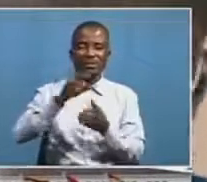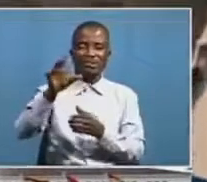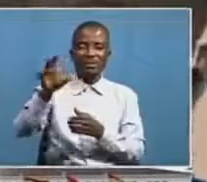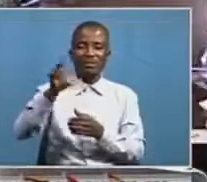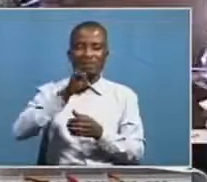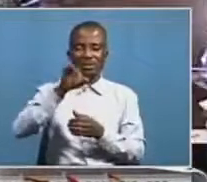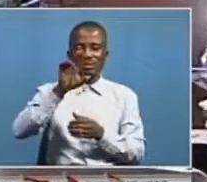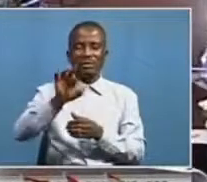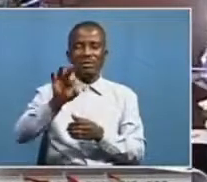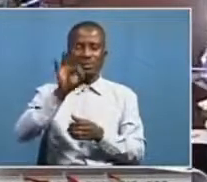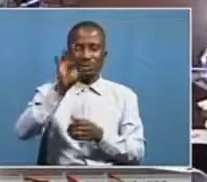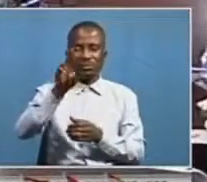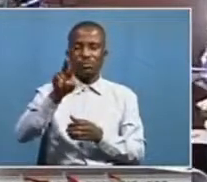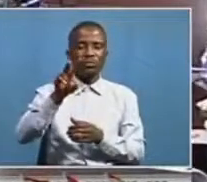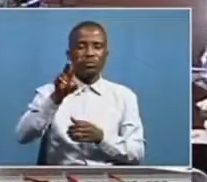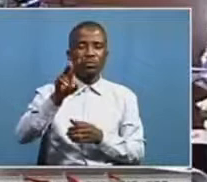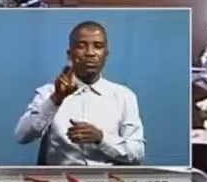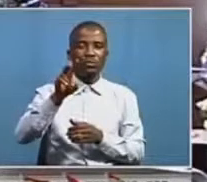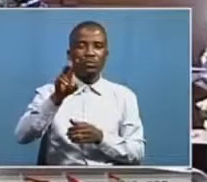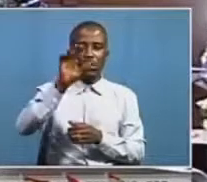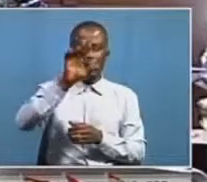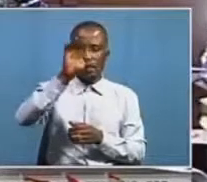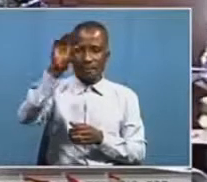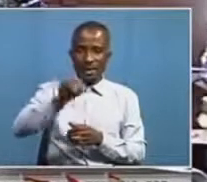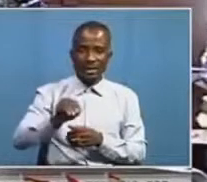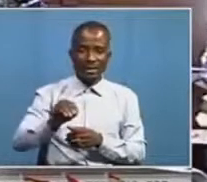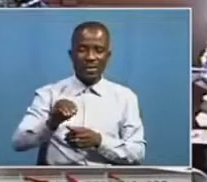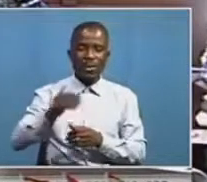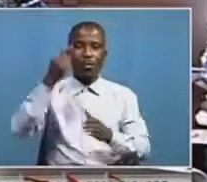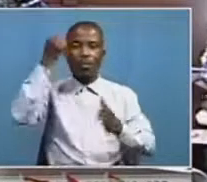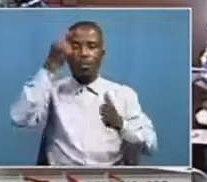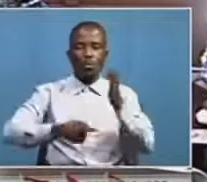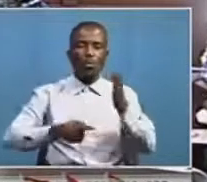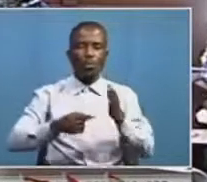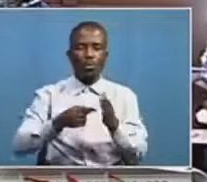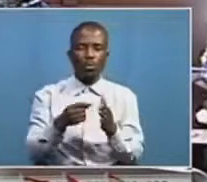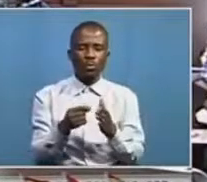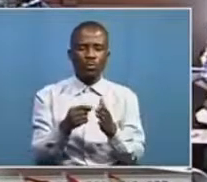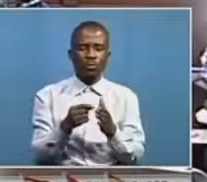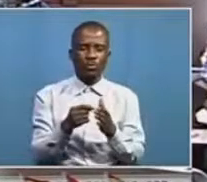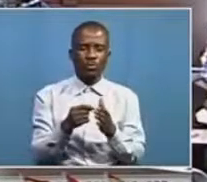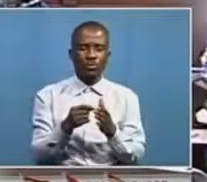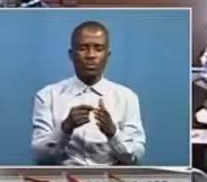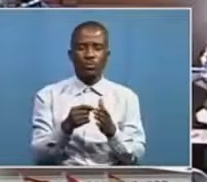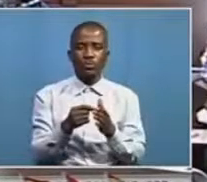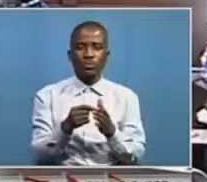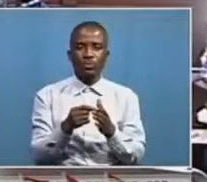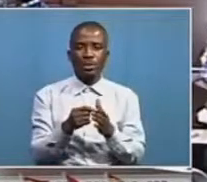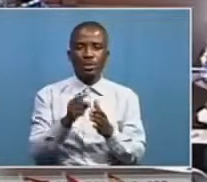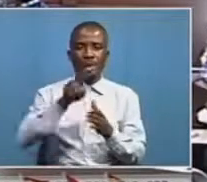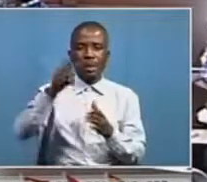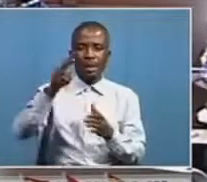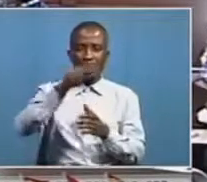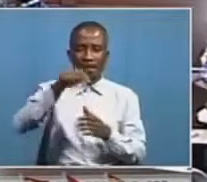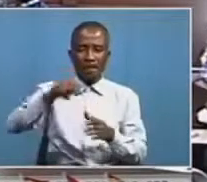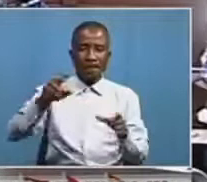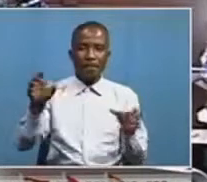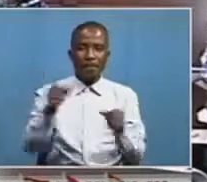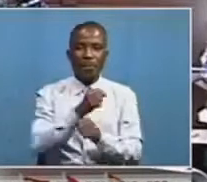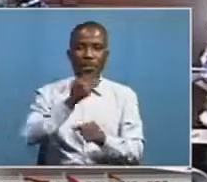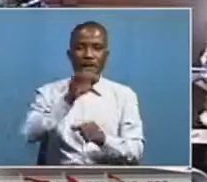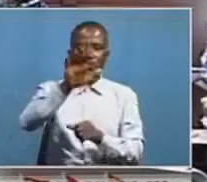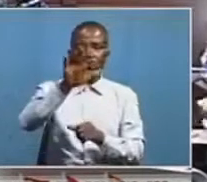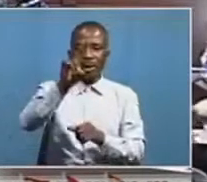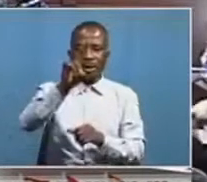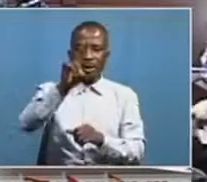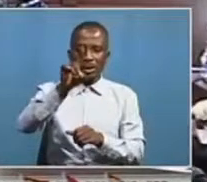6,776,792, which gives a percentage of the total national valid votes cast for the second respondent as